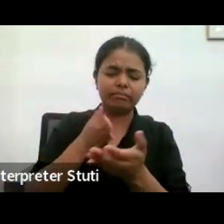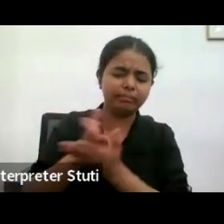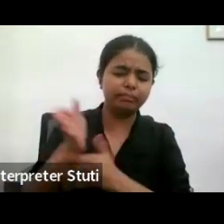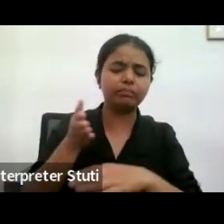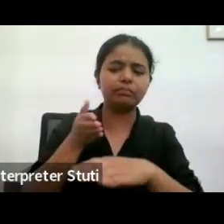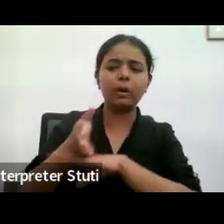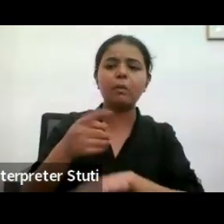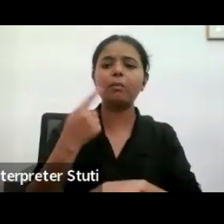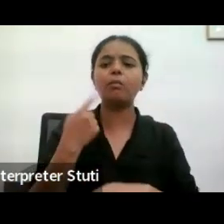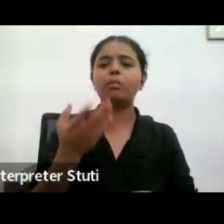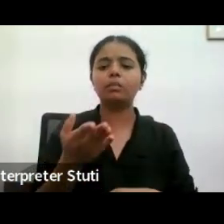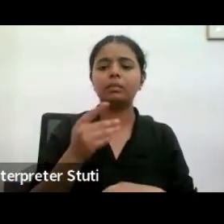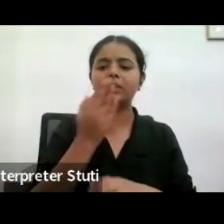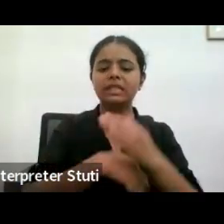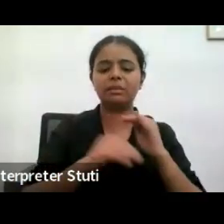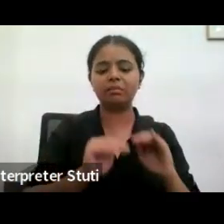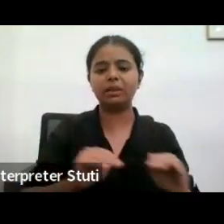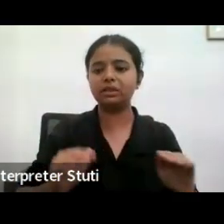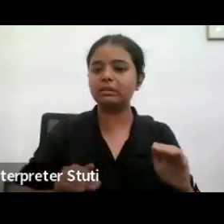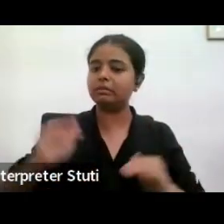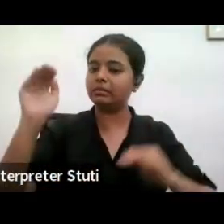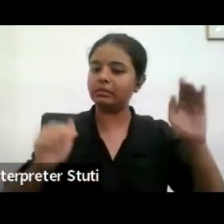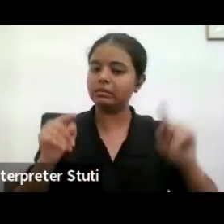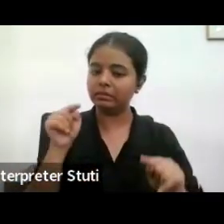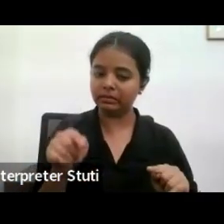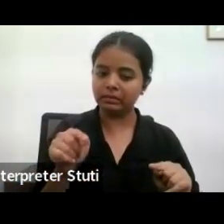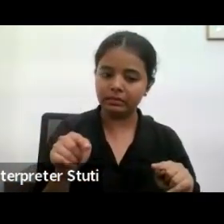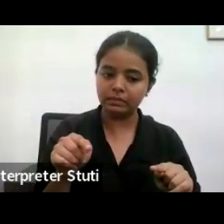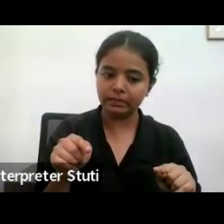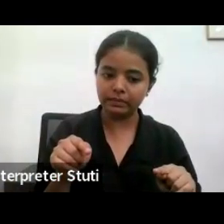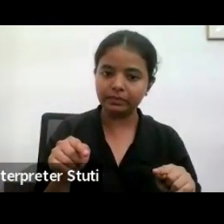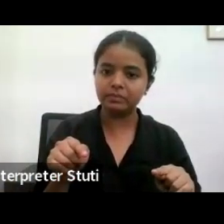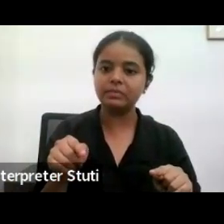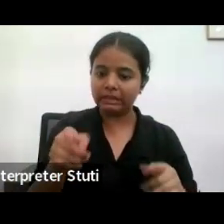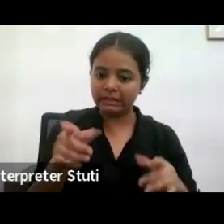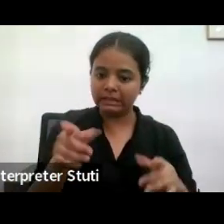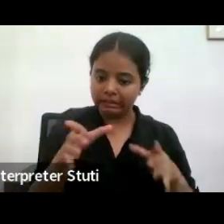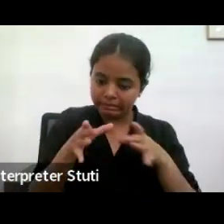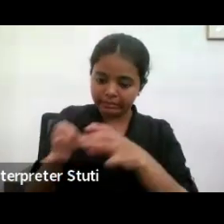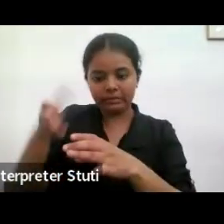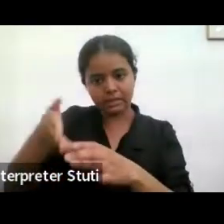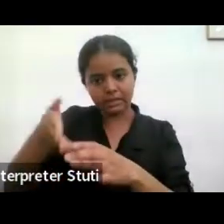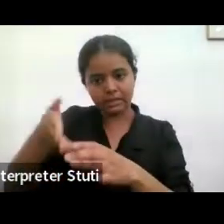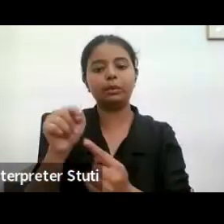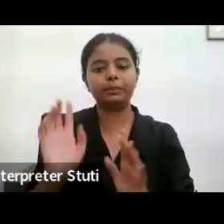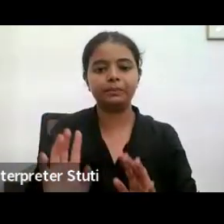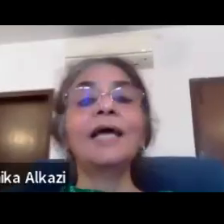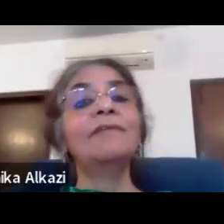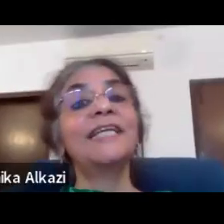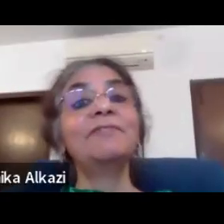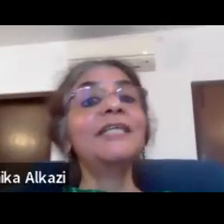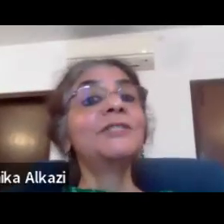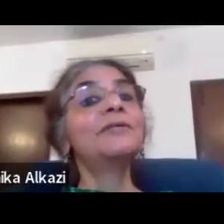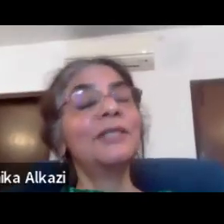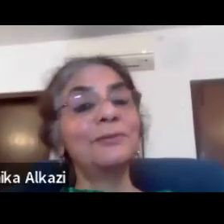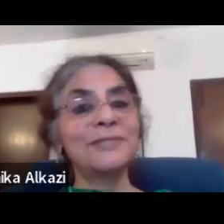reasons why children also get institutionalized. Next. For the first time, we have